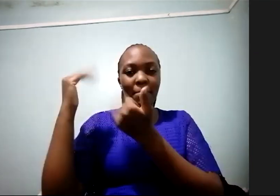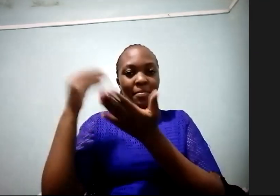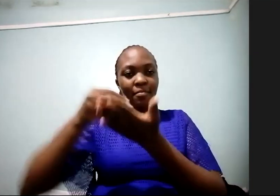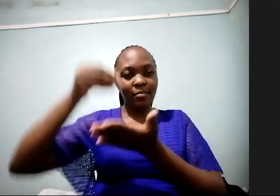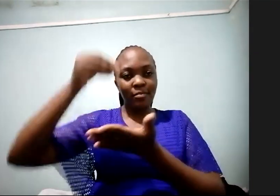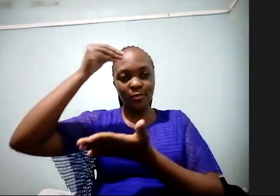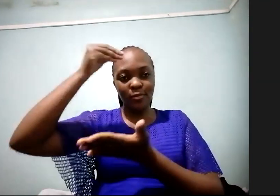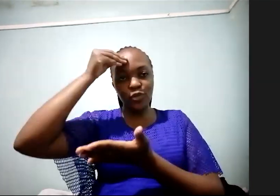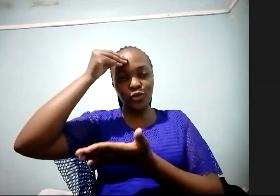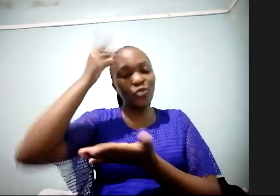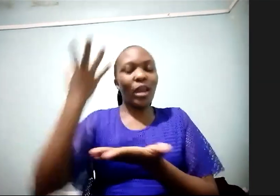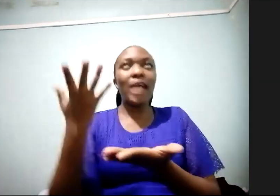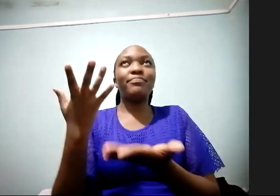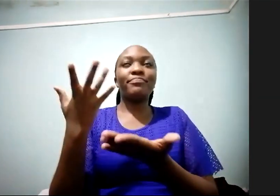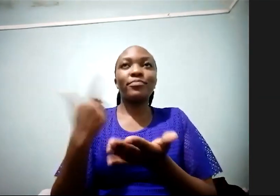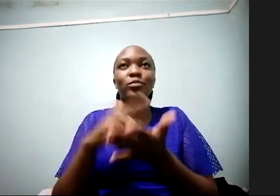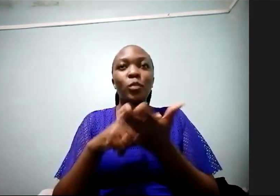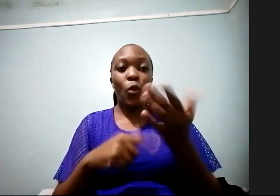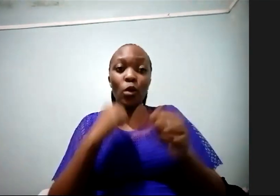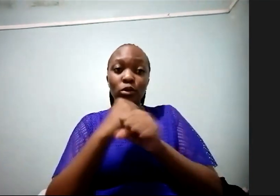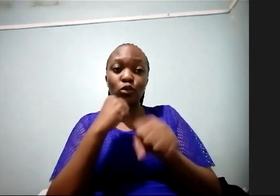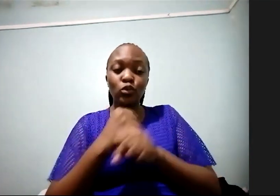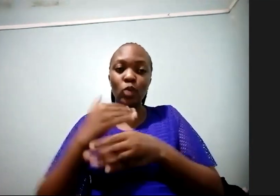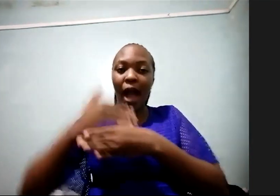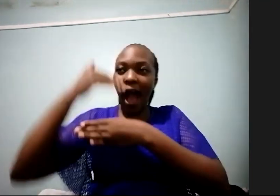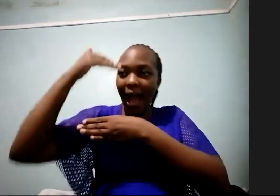what to do after you get your first salary.